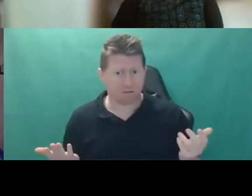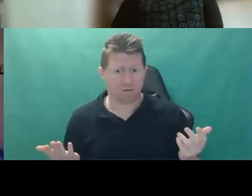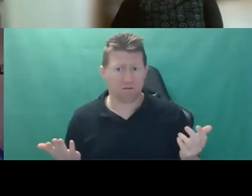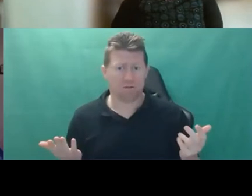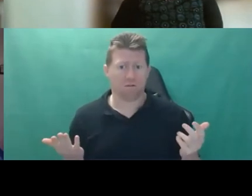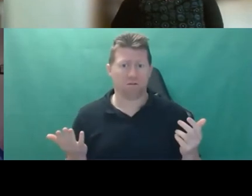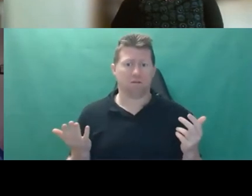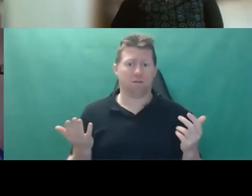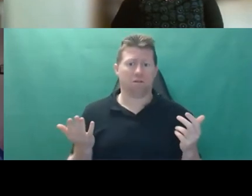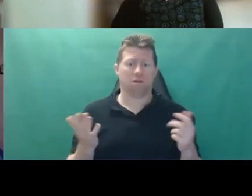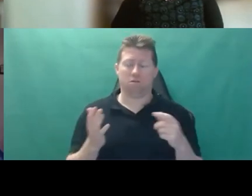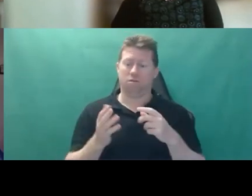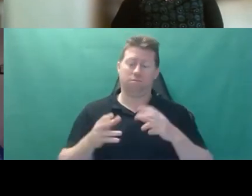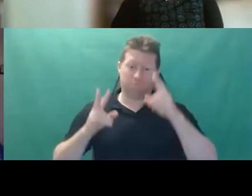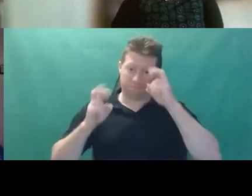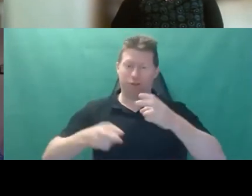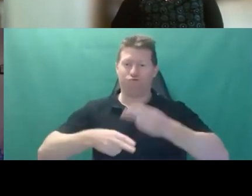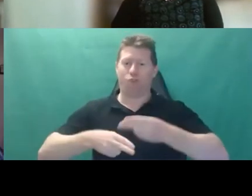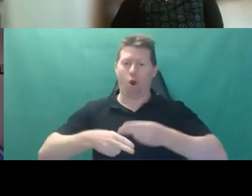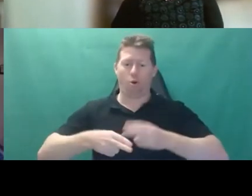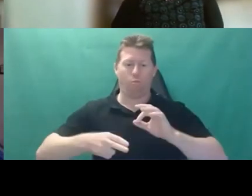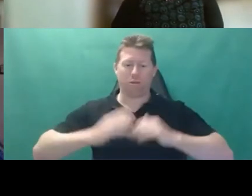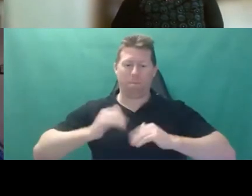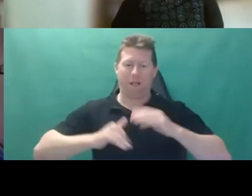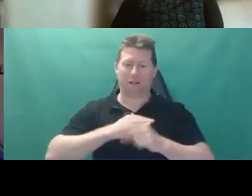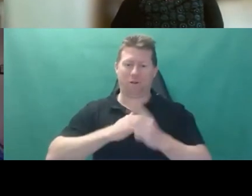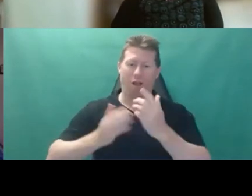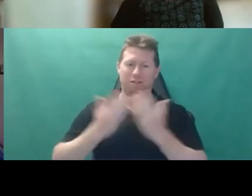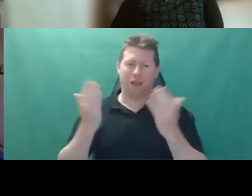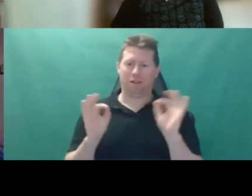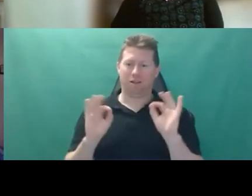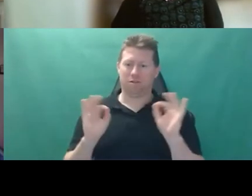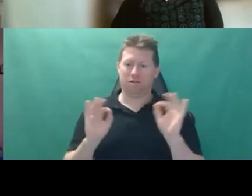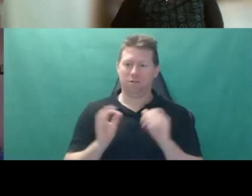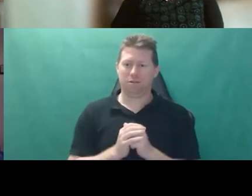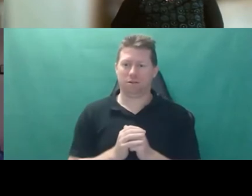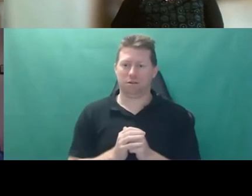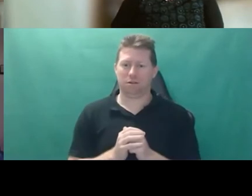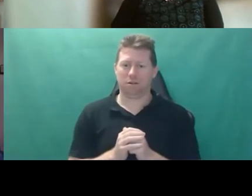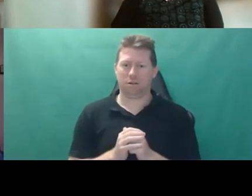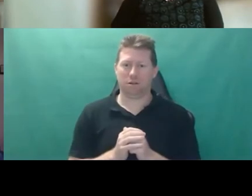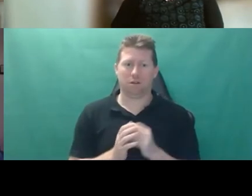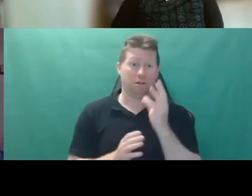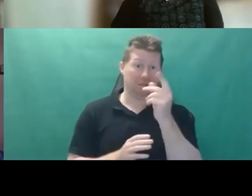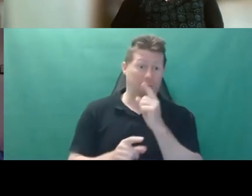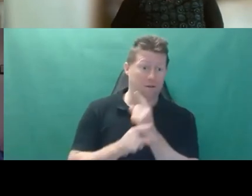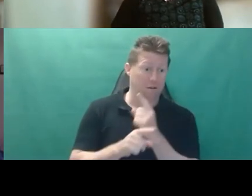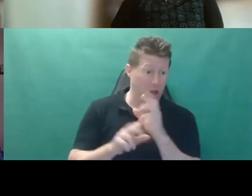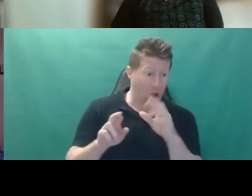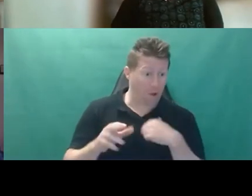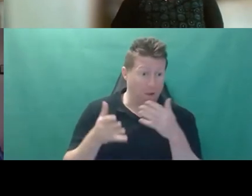I mean, Roman wasn't built in a day, but. No, I think that's, it is, that's, it is getting better, Judy. I hope I'm allowed to speak.